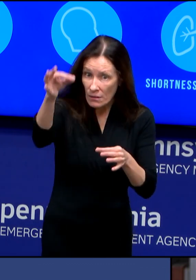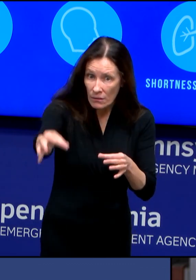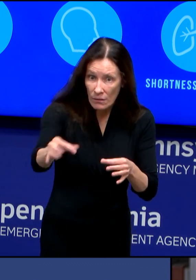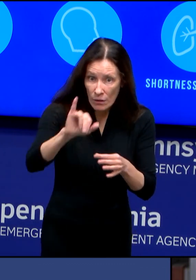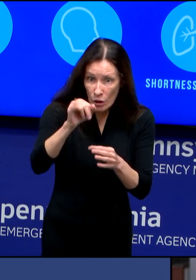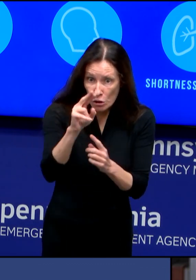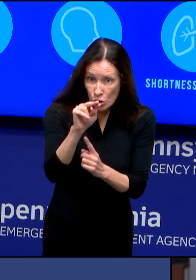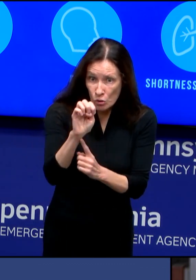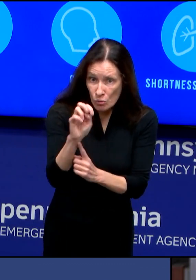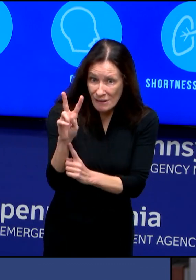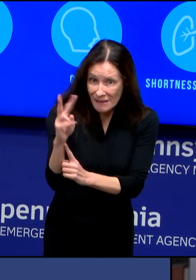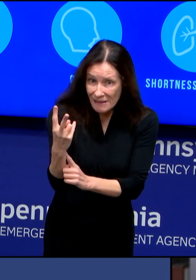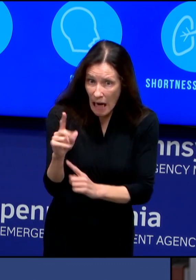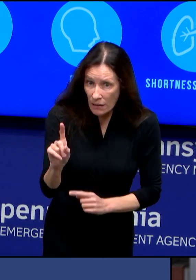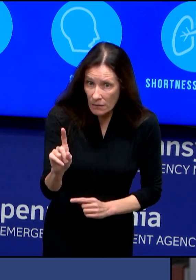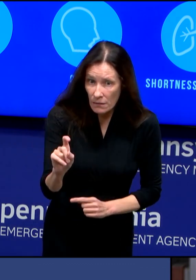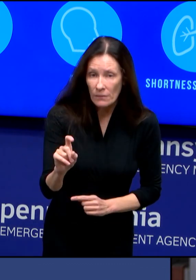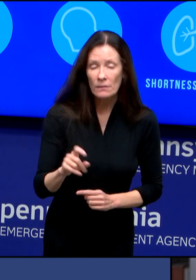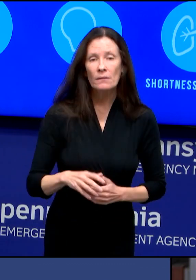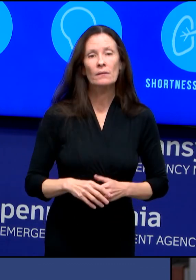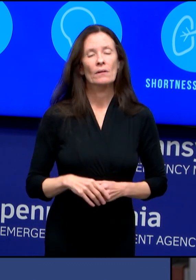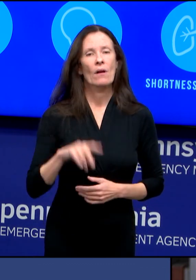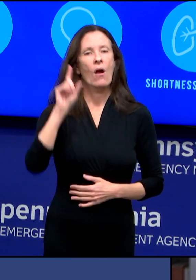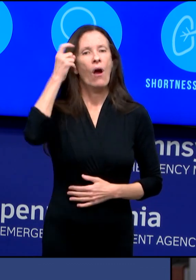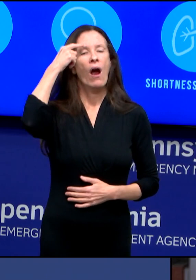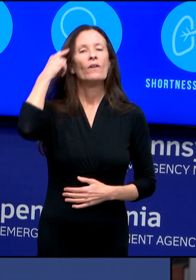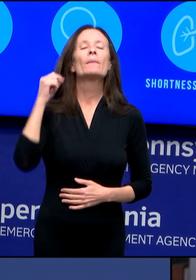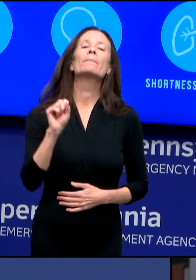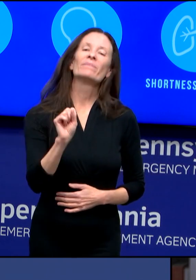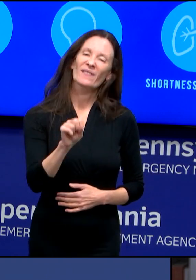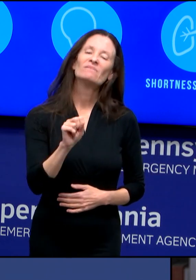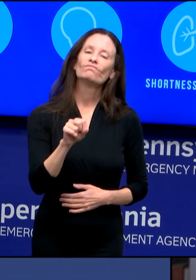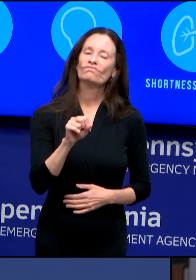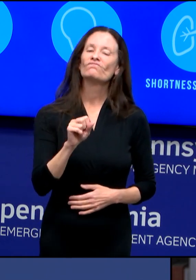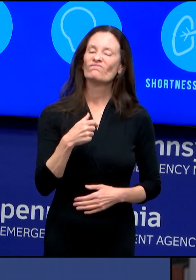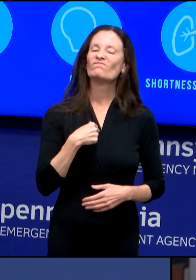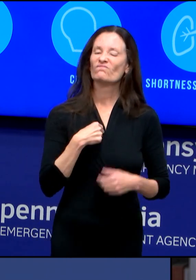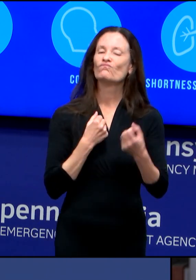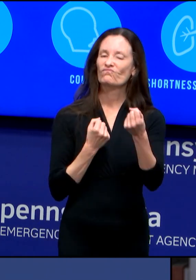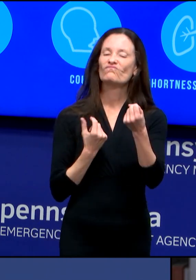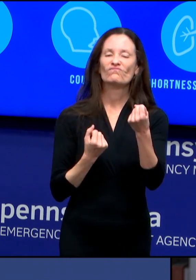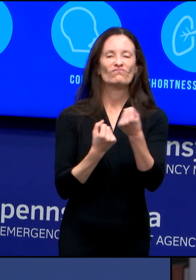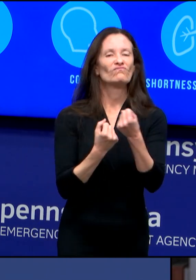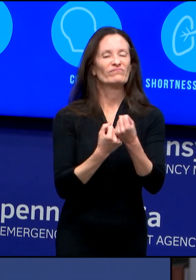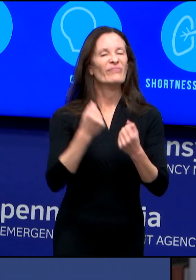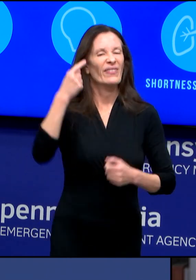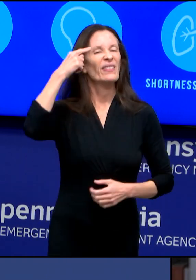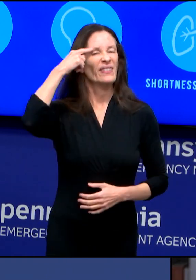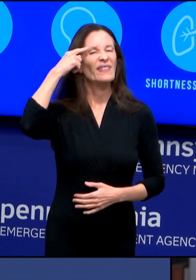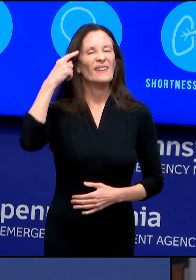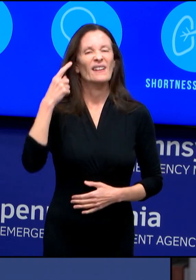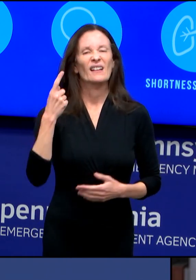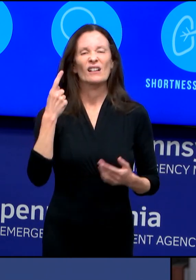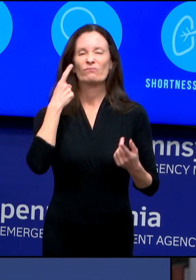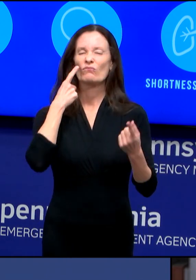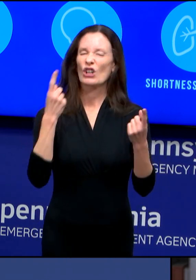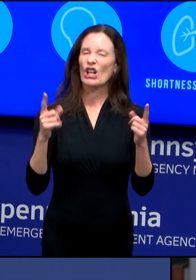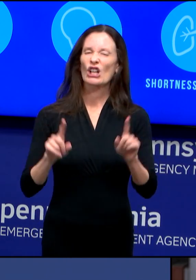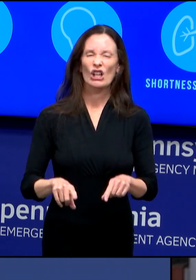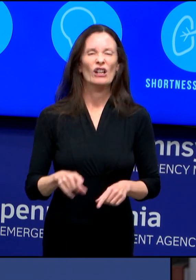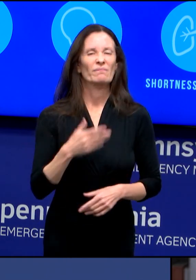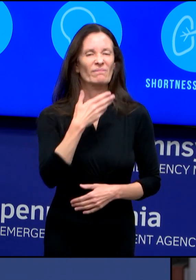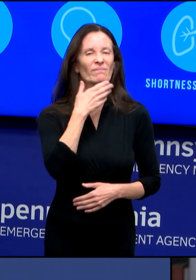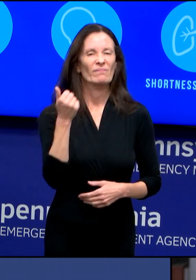I do support it, and I don't think there's an agreement to actually bring it up to a vote in the